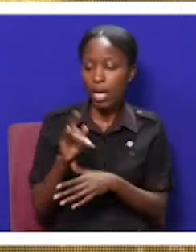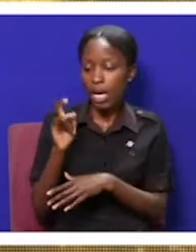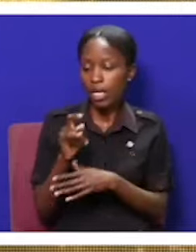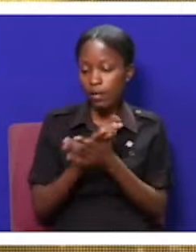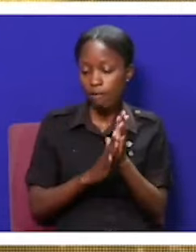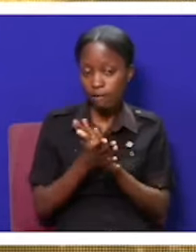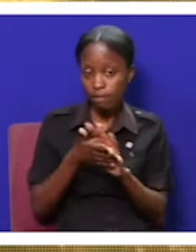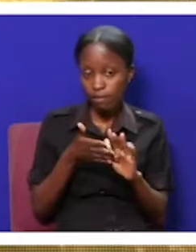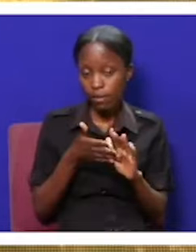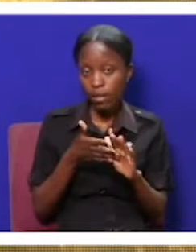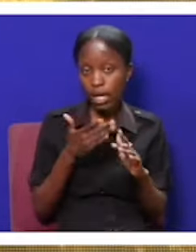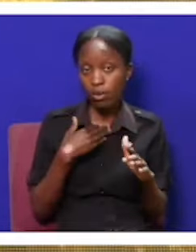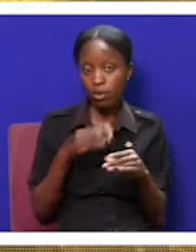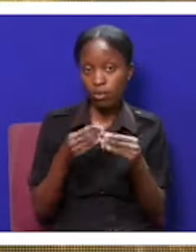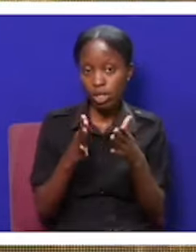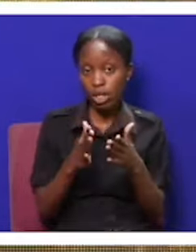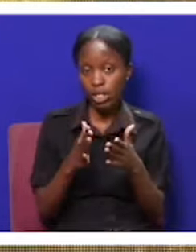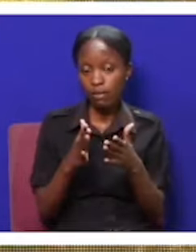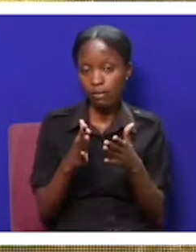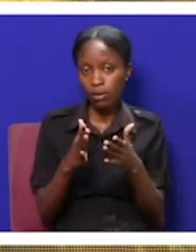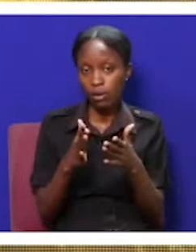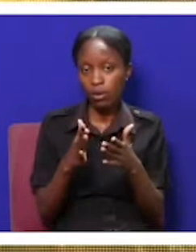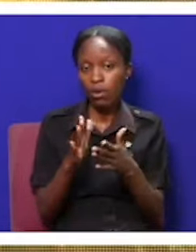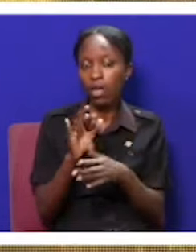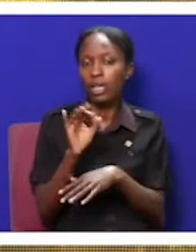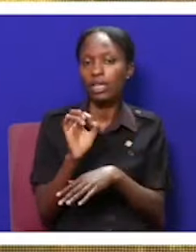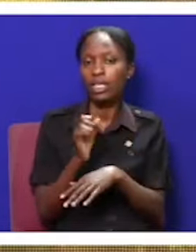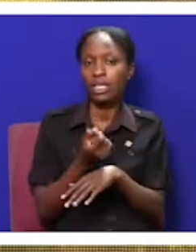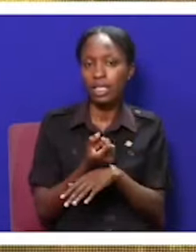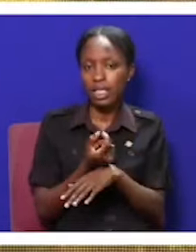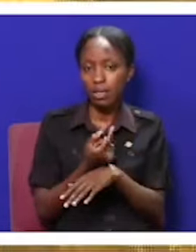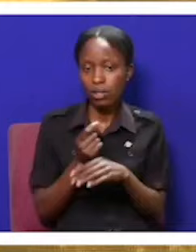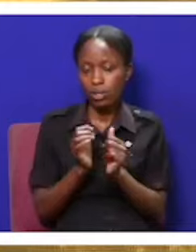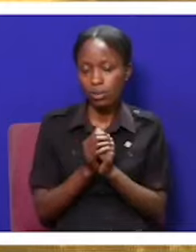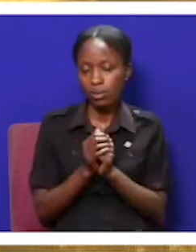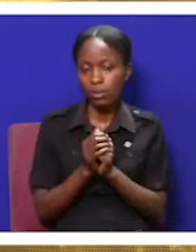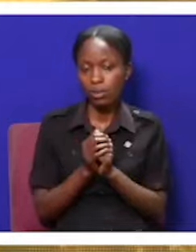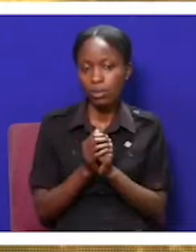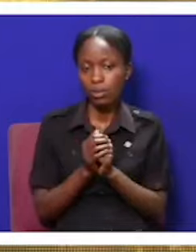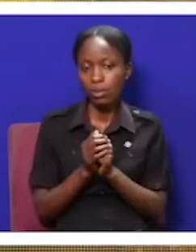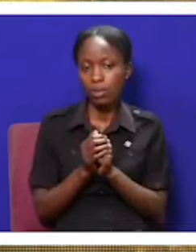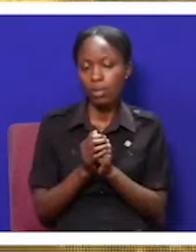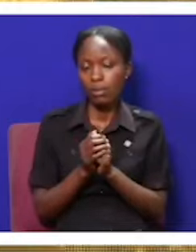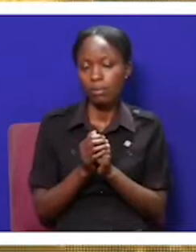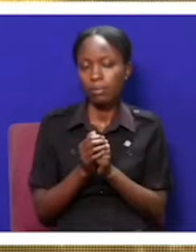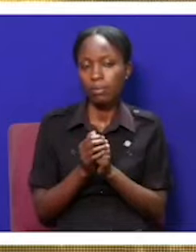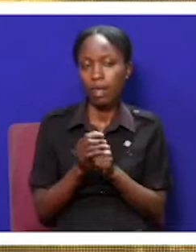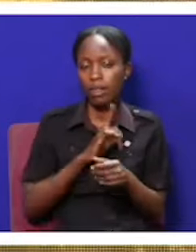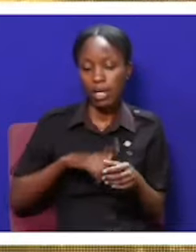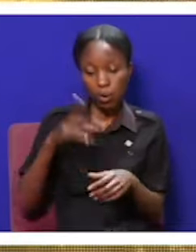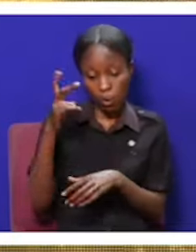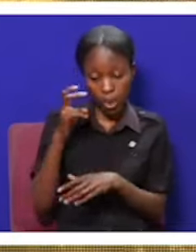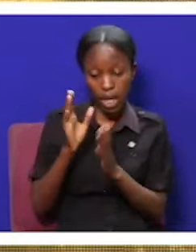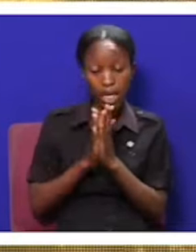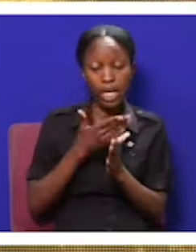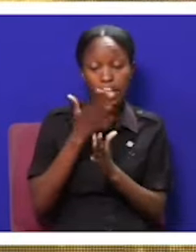forgive, I'm giving you just 30 seconds. Just whisper that prayer. The Lord hears and he answers our